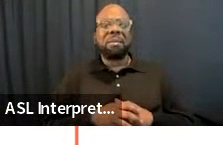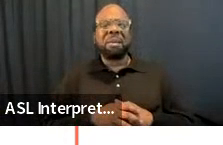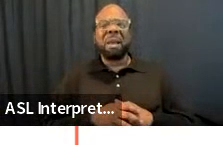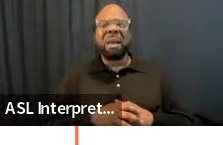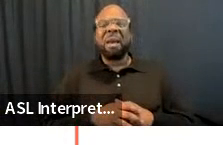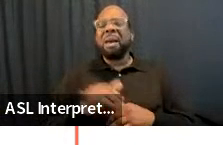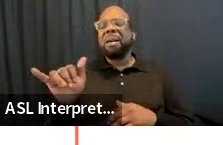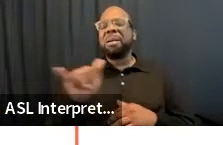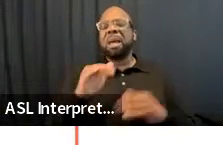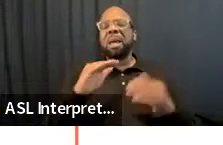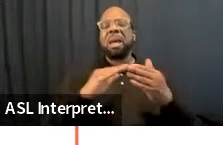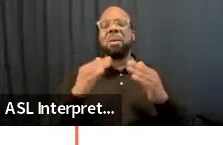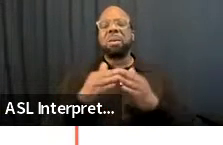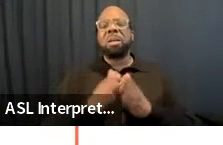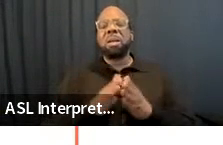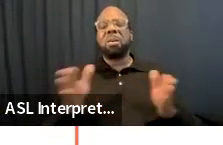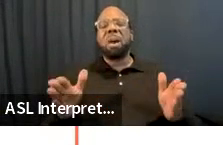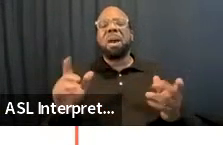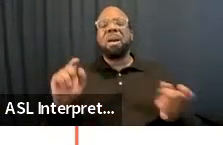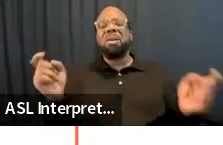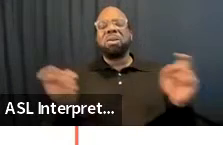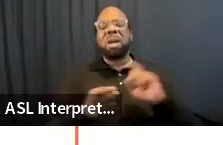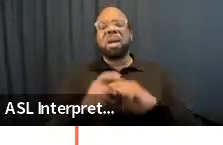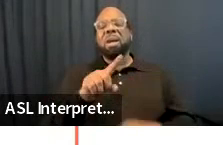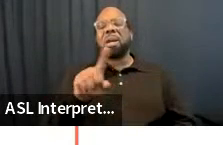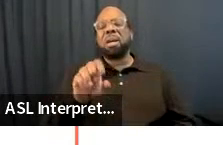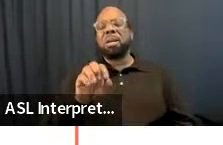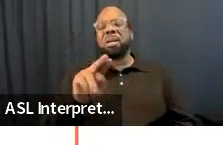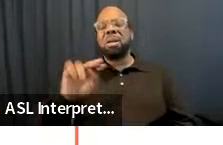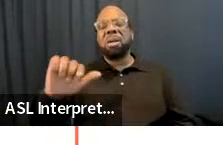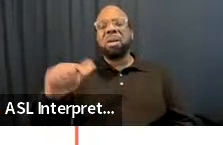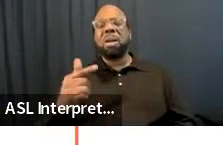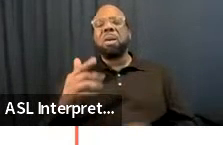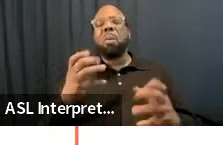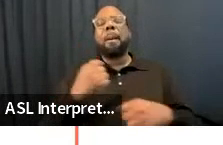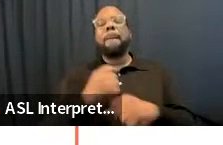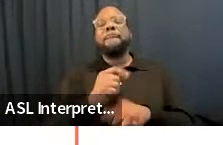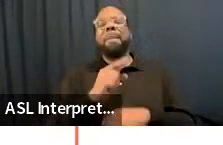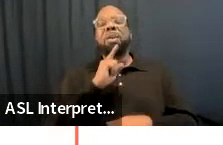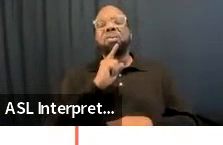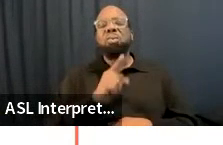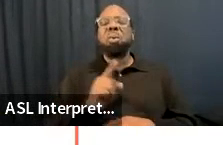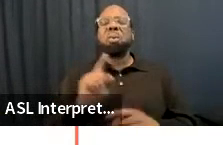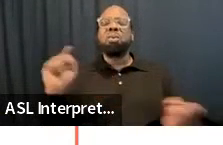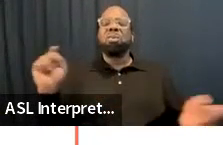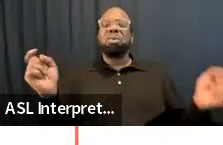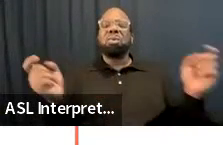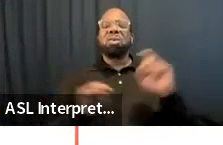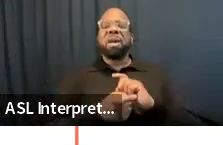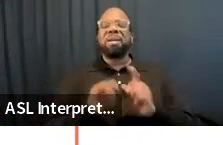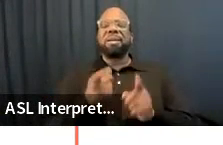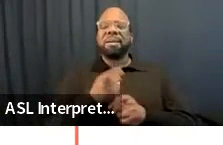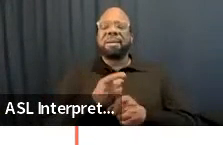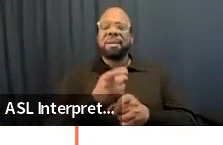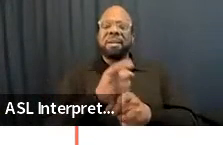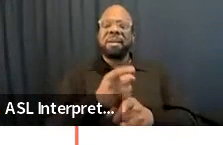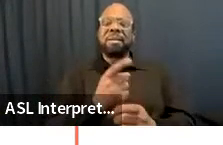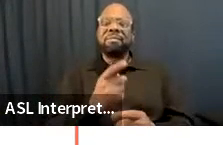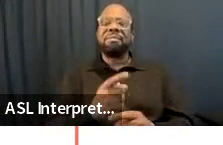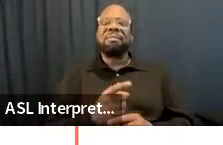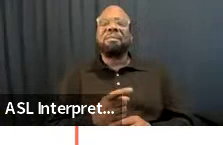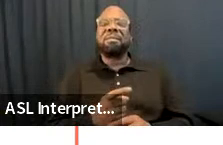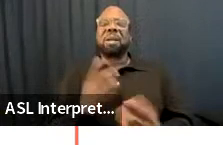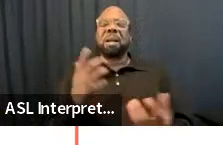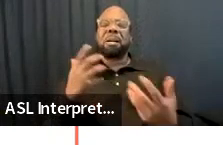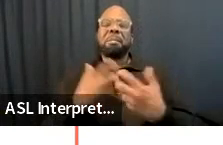citywide change to our zoning, we also want to make sure that we're making changes that are consistent with our